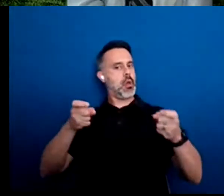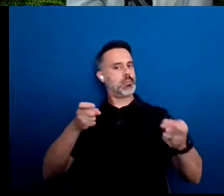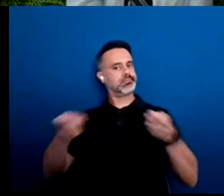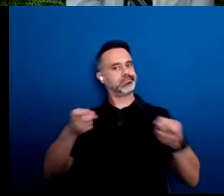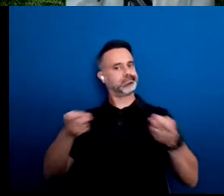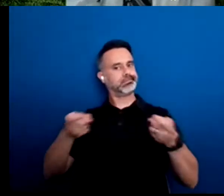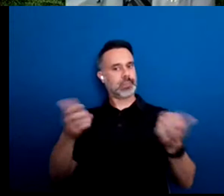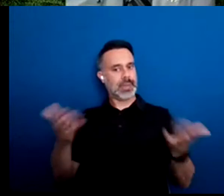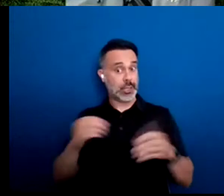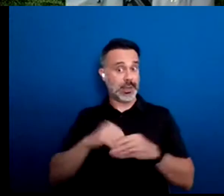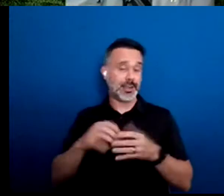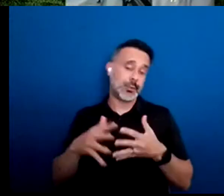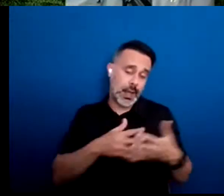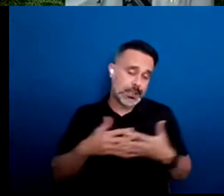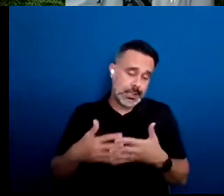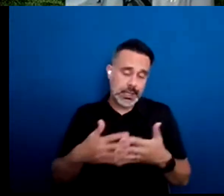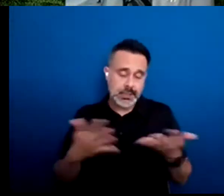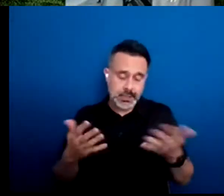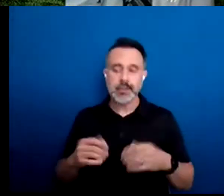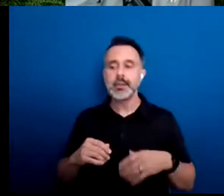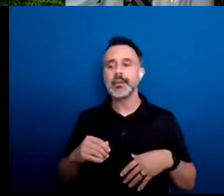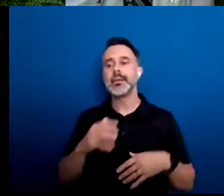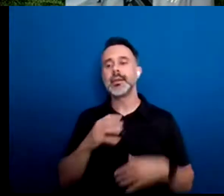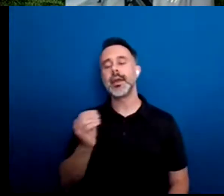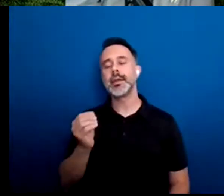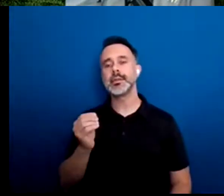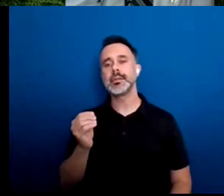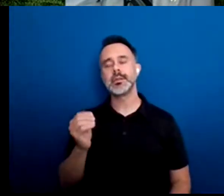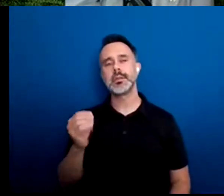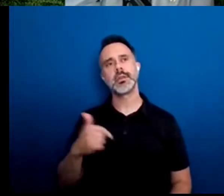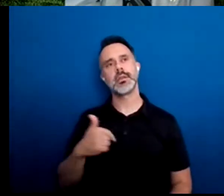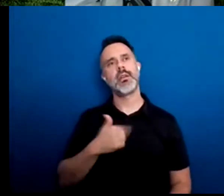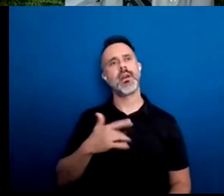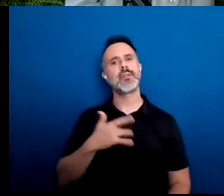and I think that